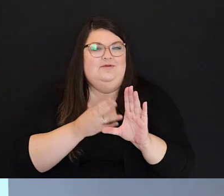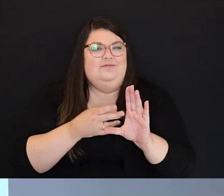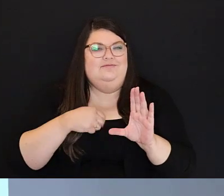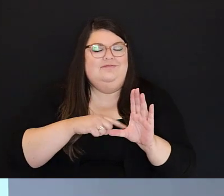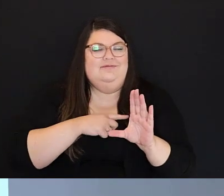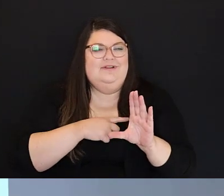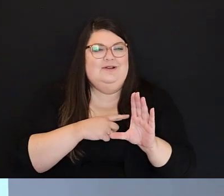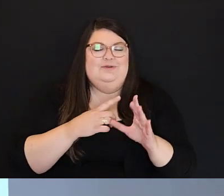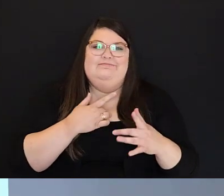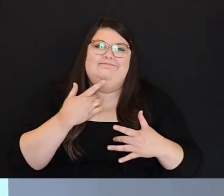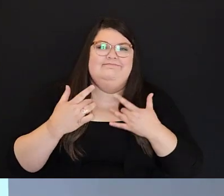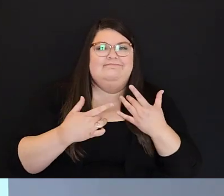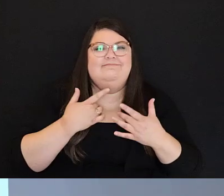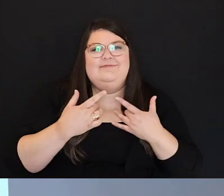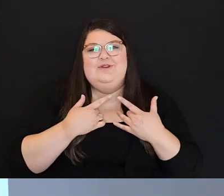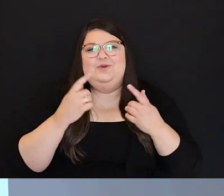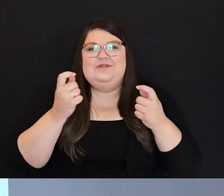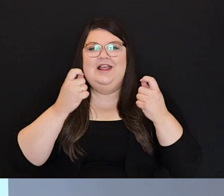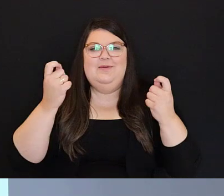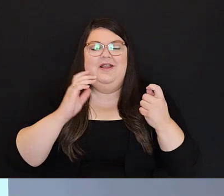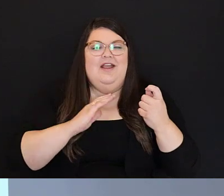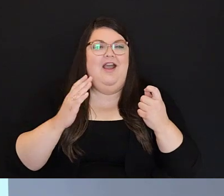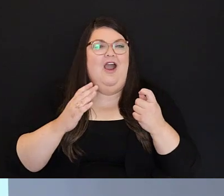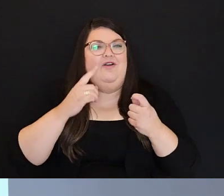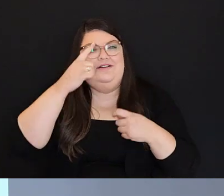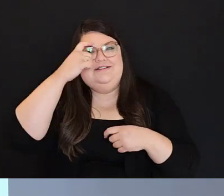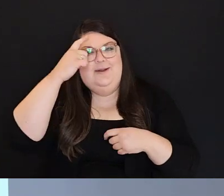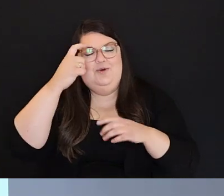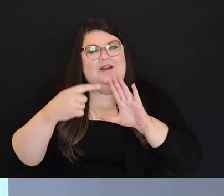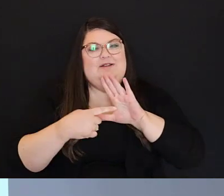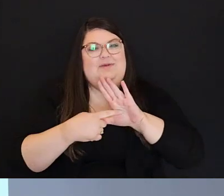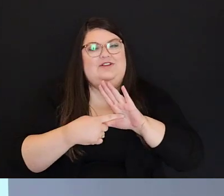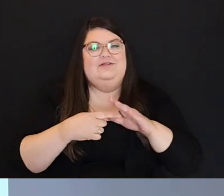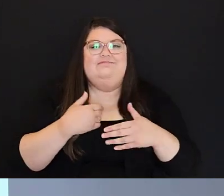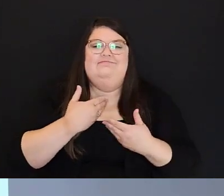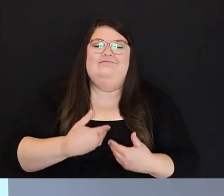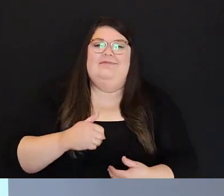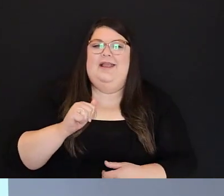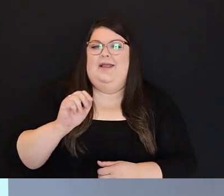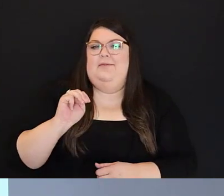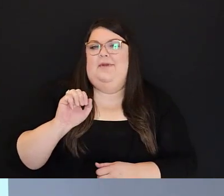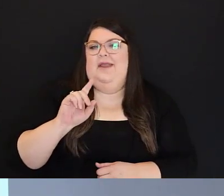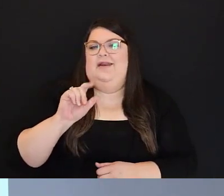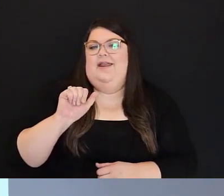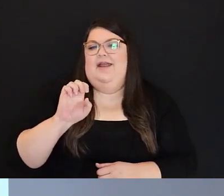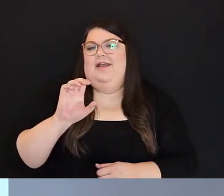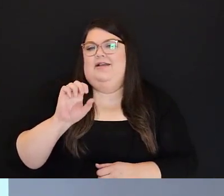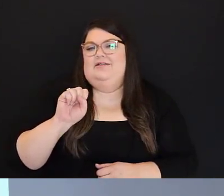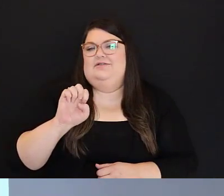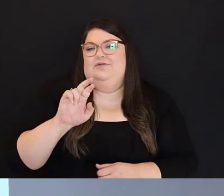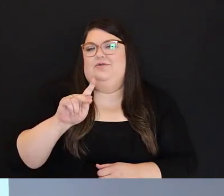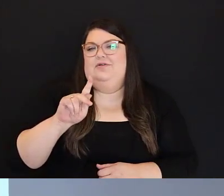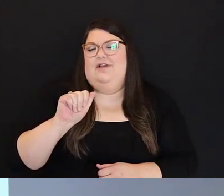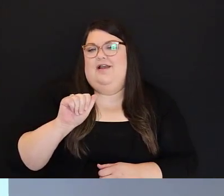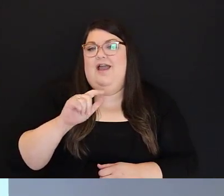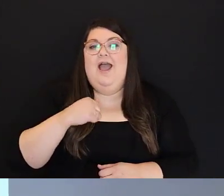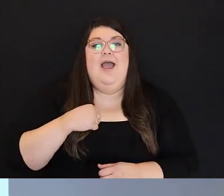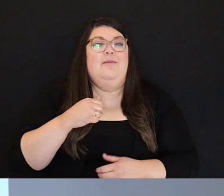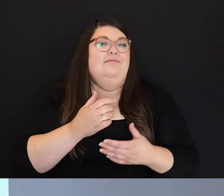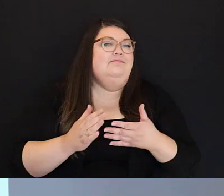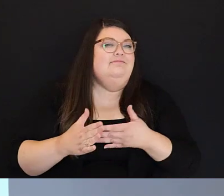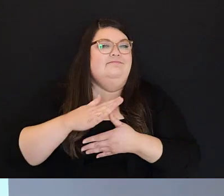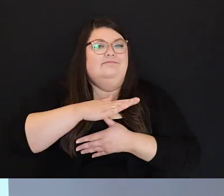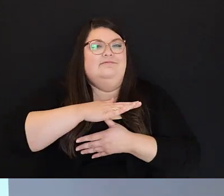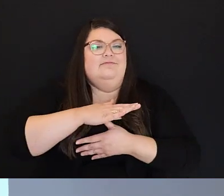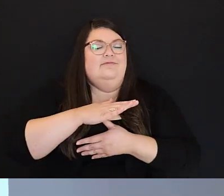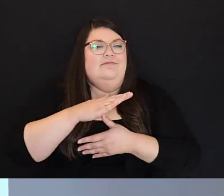so excited to celebrate our summer exhibitions with you. I'm Amanda Sroka. I'm the senior curator here at ICALA. I'm